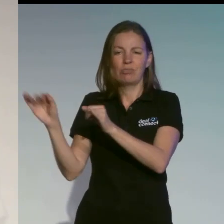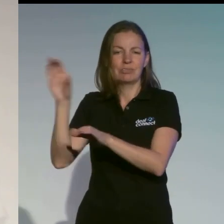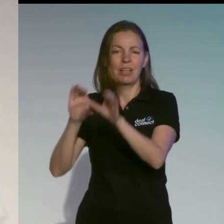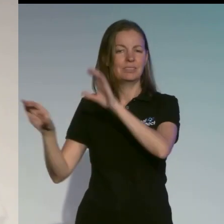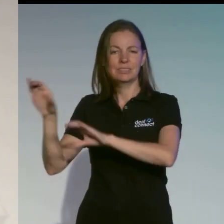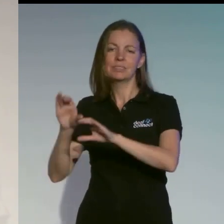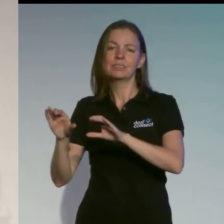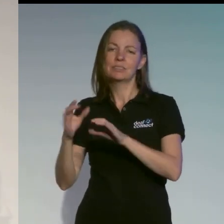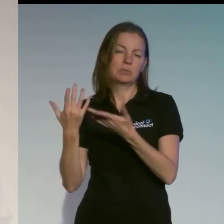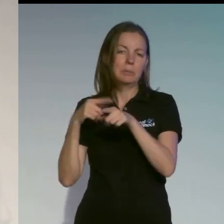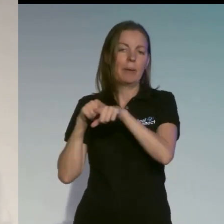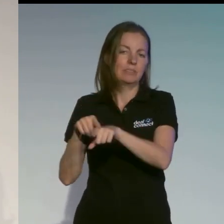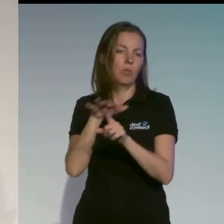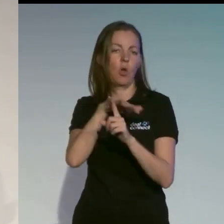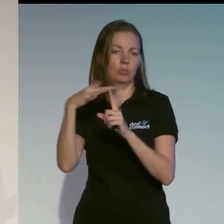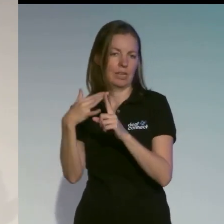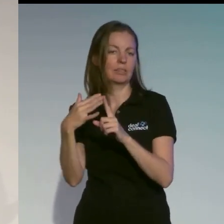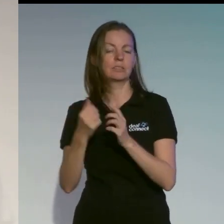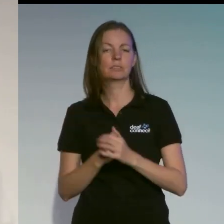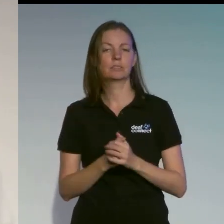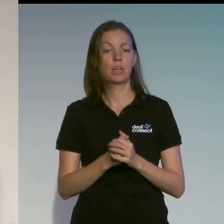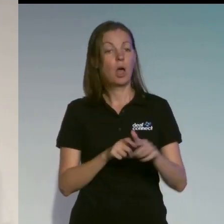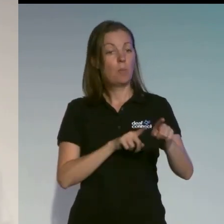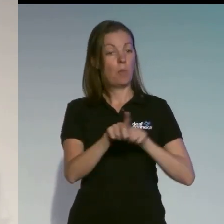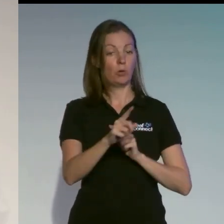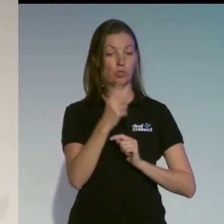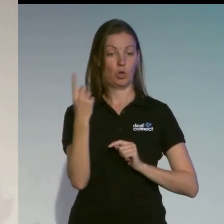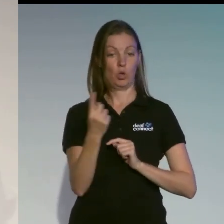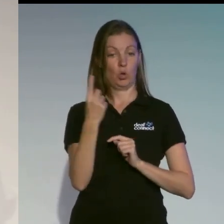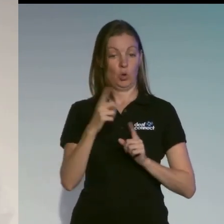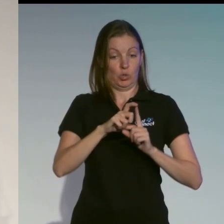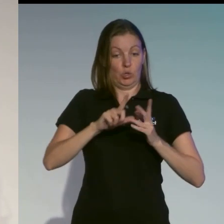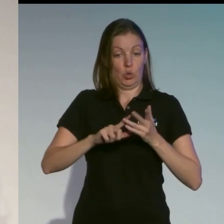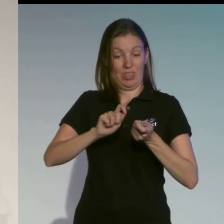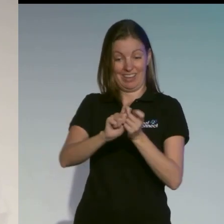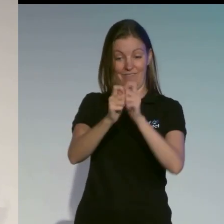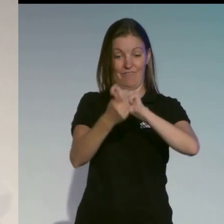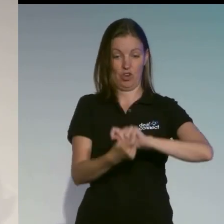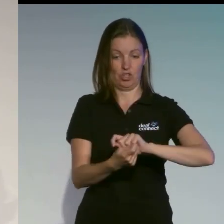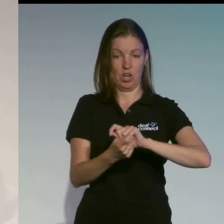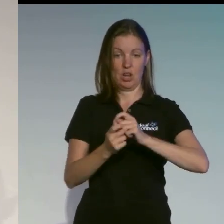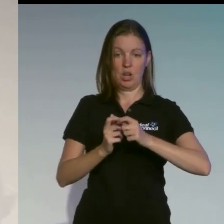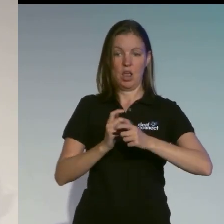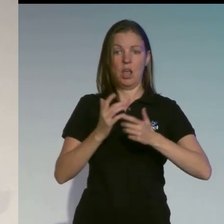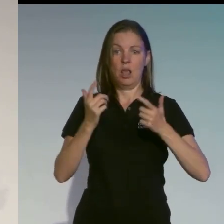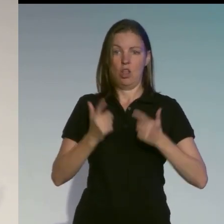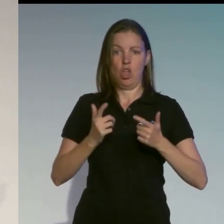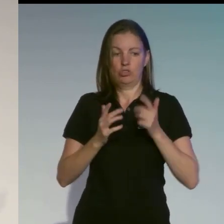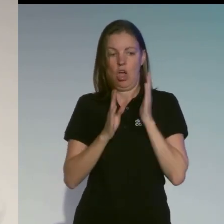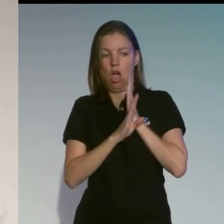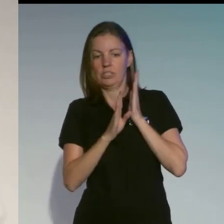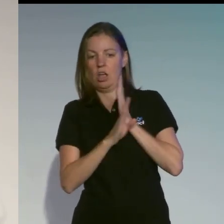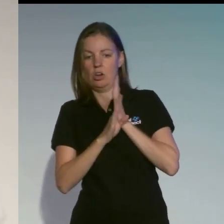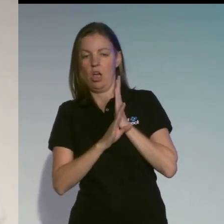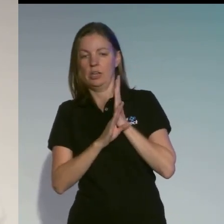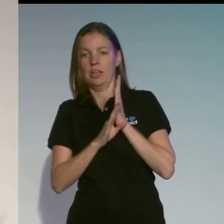context. Most proponents of conversion practices expend a great deal of energy trying to conceal these activities. They're